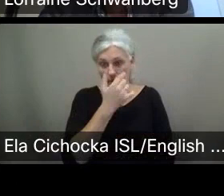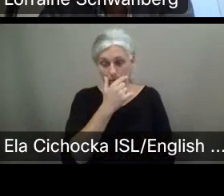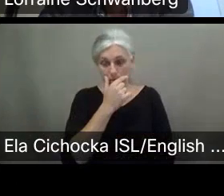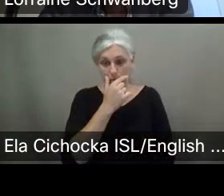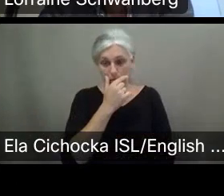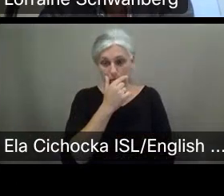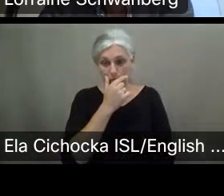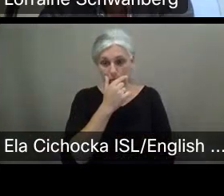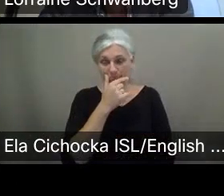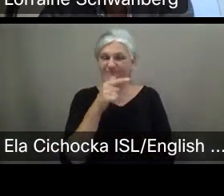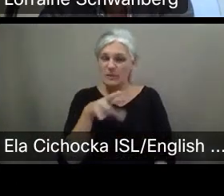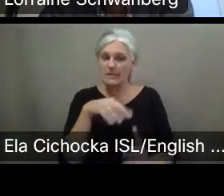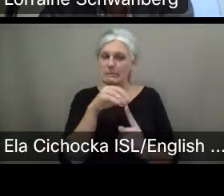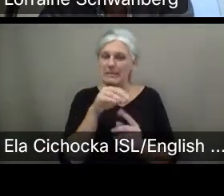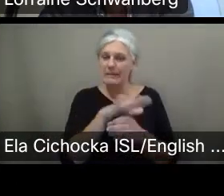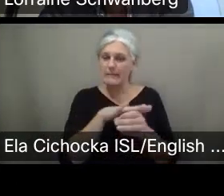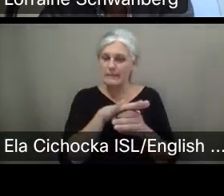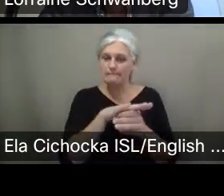this is very specific in terms of